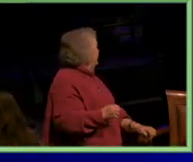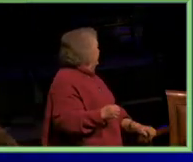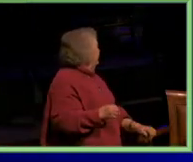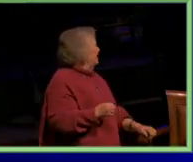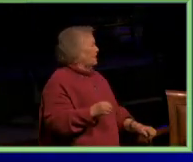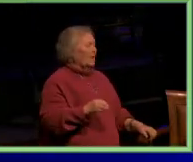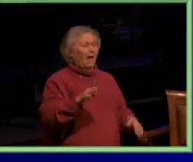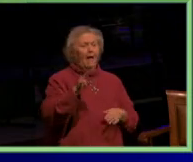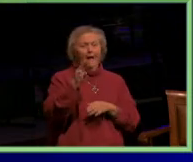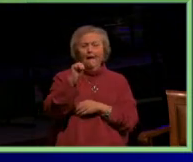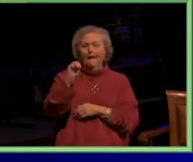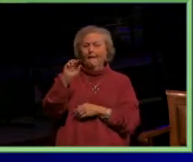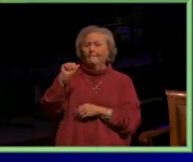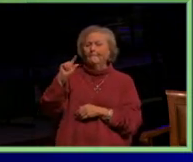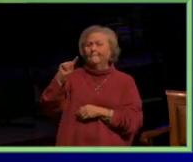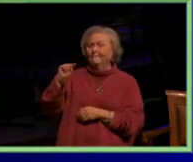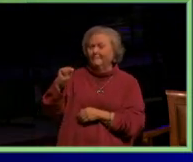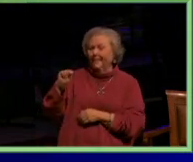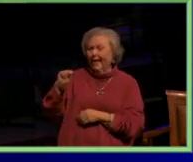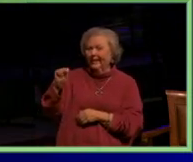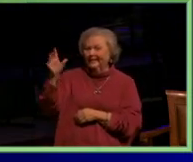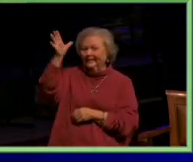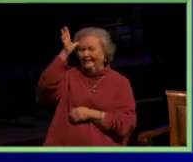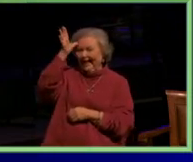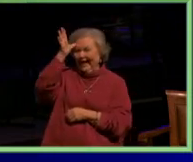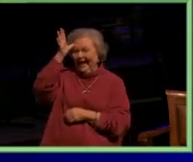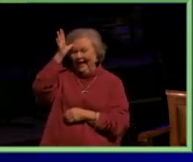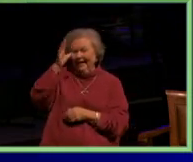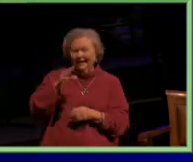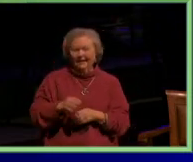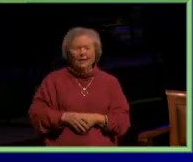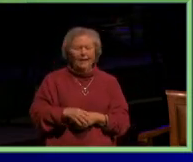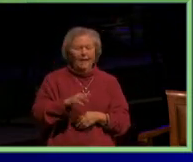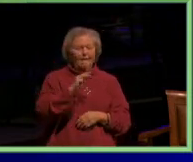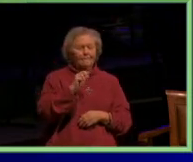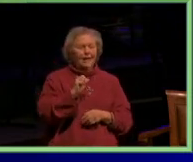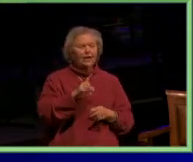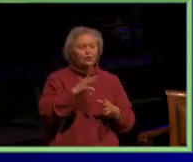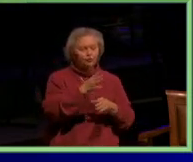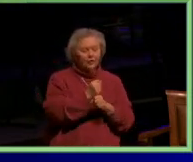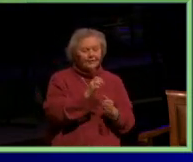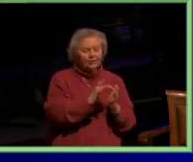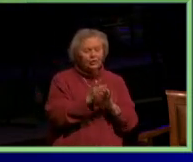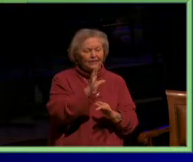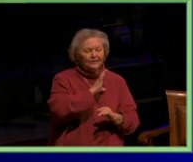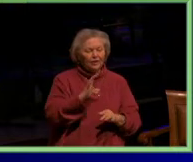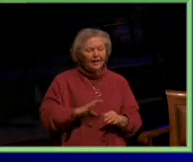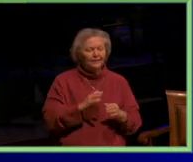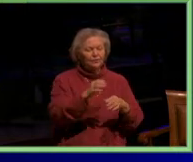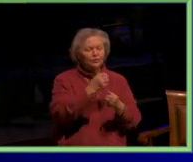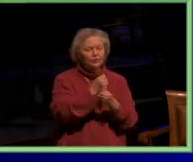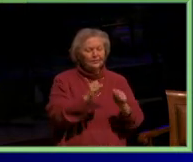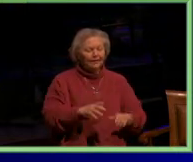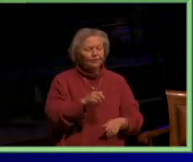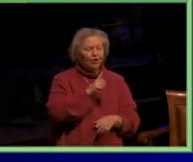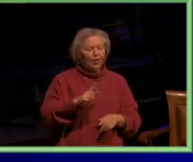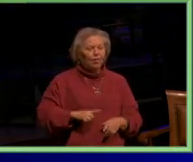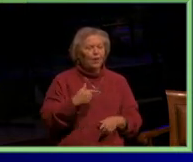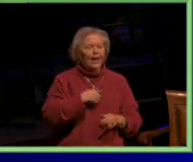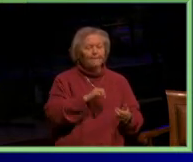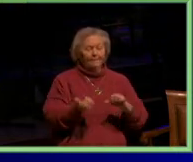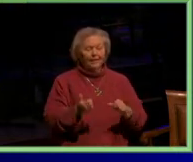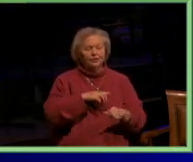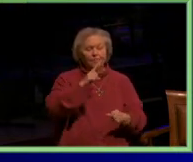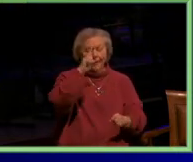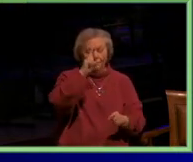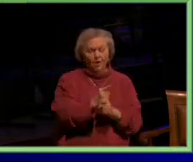And this is Matt Hussman, and he's put his faith in Jesus. Matt, have you trusted Jesus as your Savior and Lord? Yes. Amen. Well, I baptize you, my